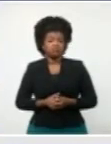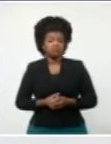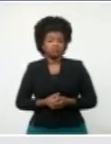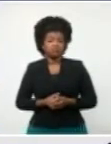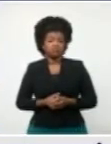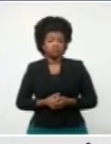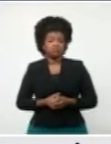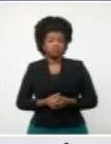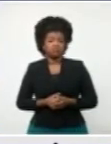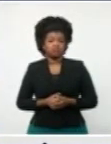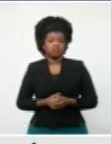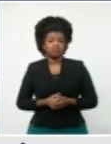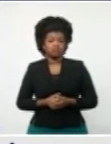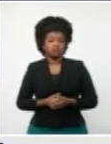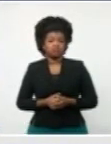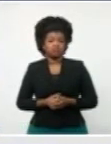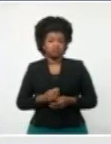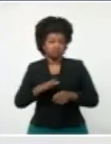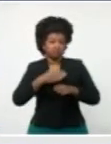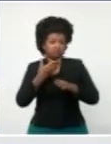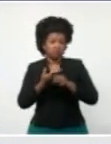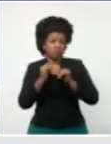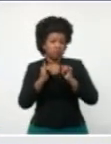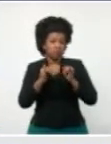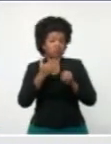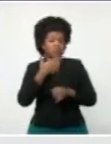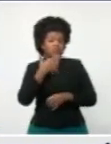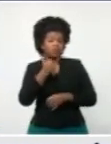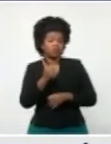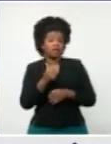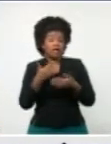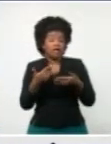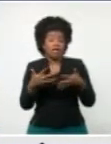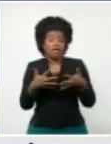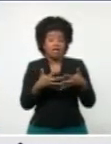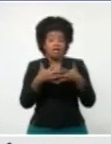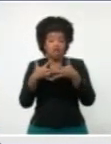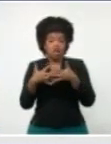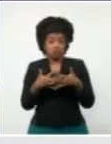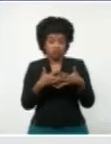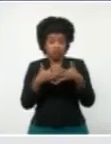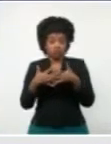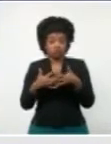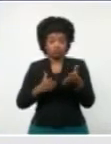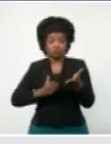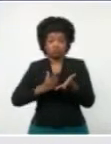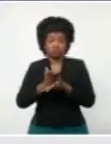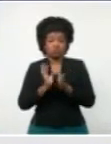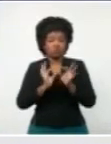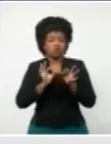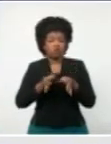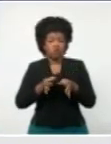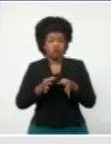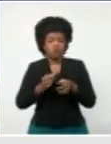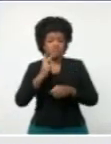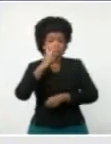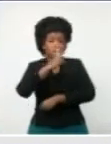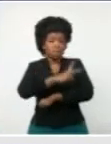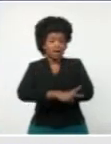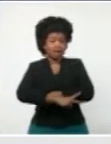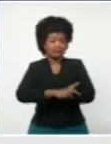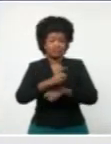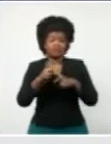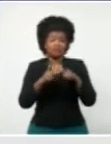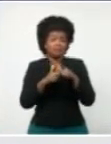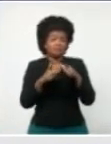2 million confirmed cases in the States, which is something possible taken into consideration at the time of the update. The U.S. is followed